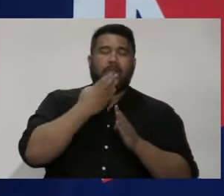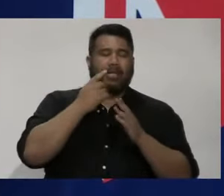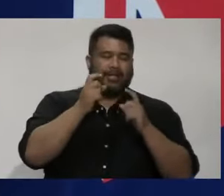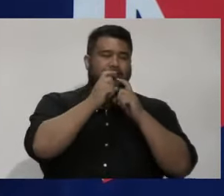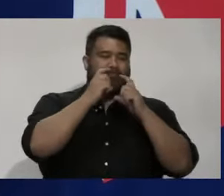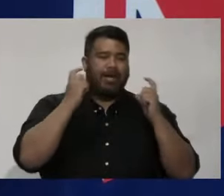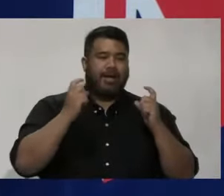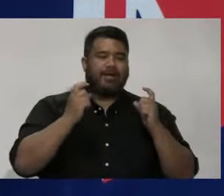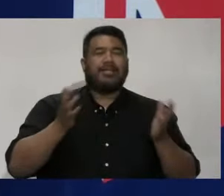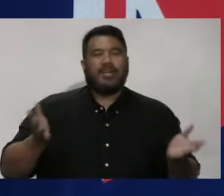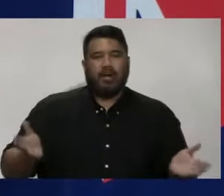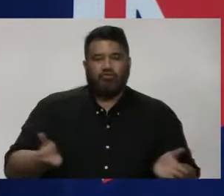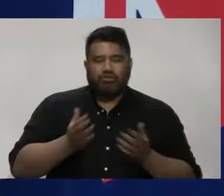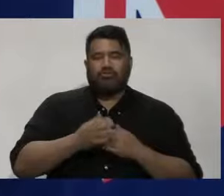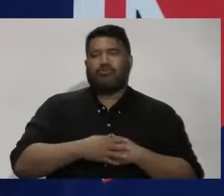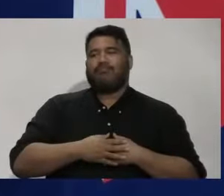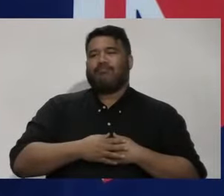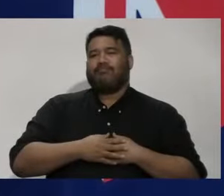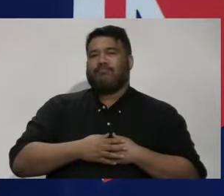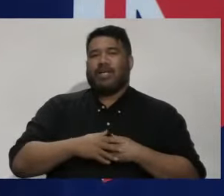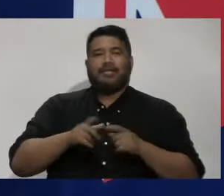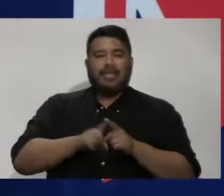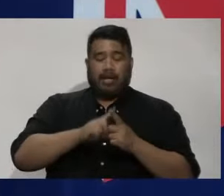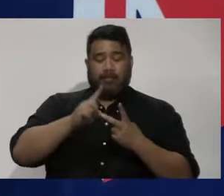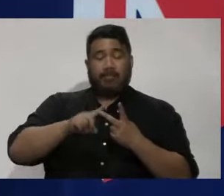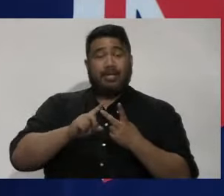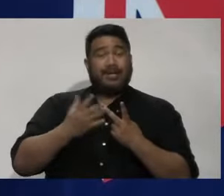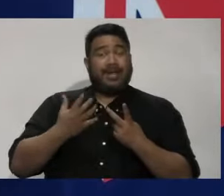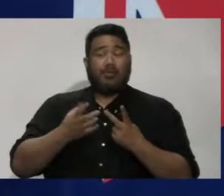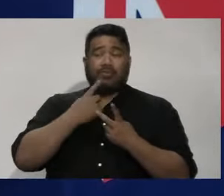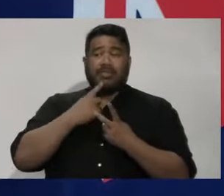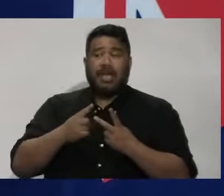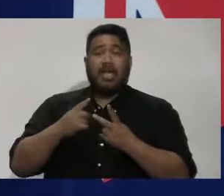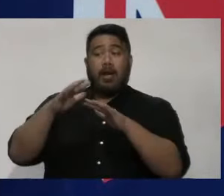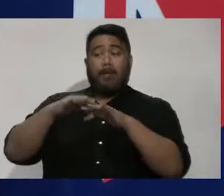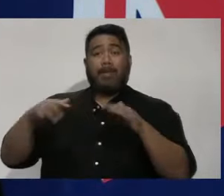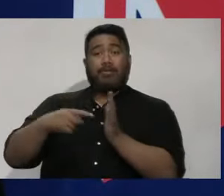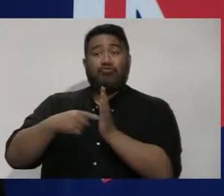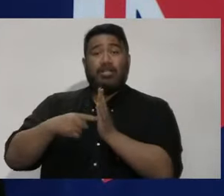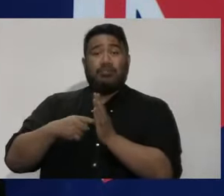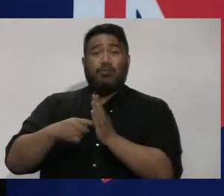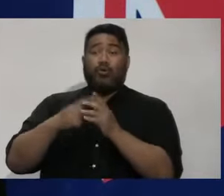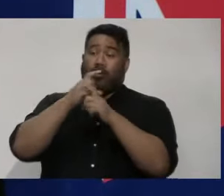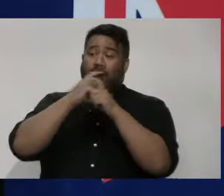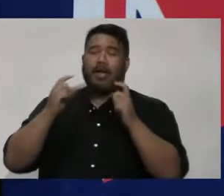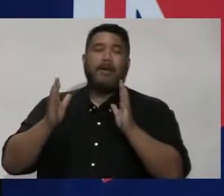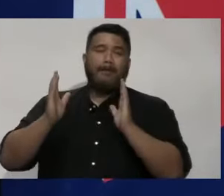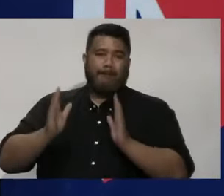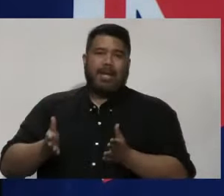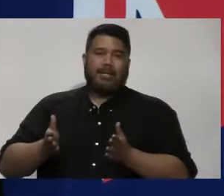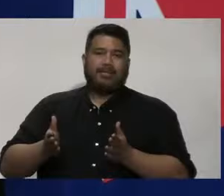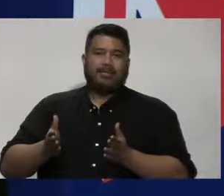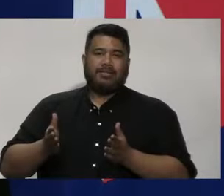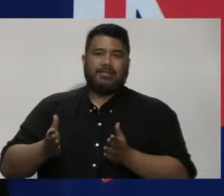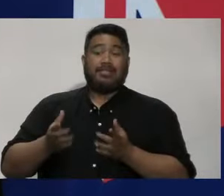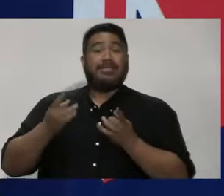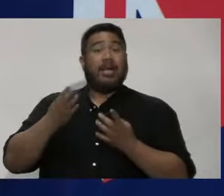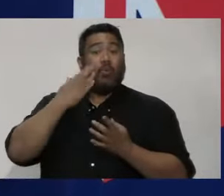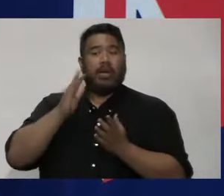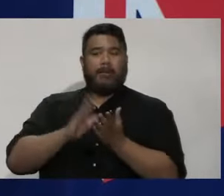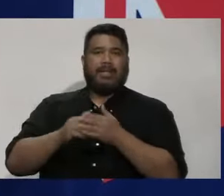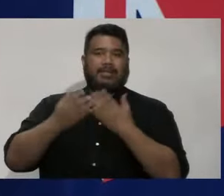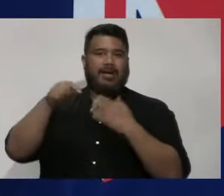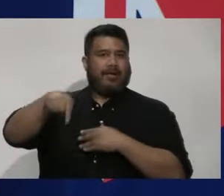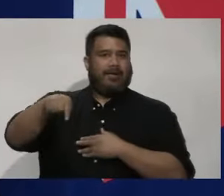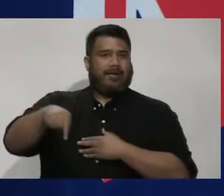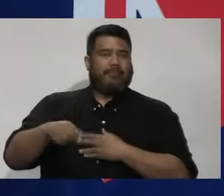public transport. Now what we're saying is that we'll be mandating face coverings for public transport then from Monday.